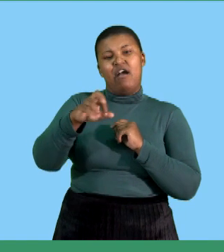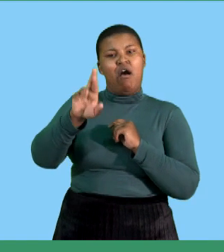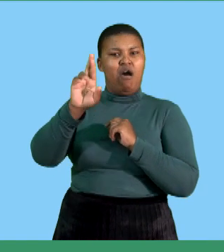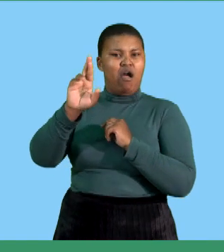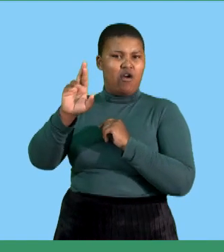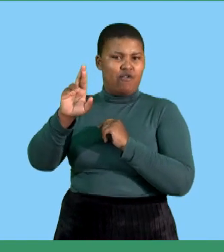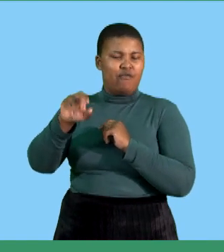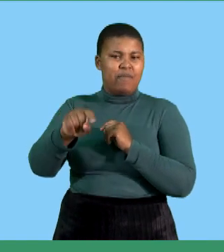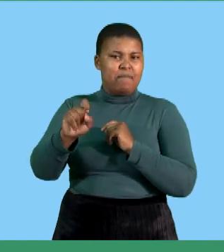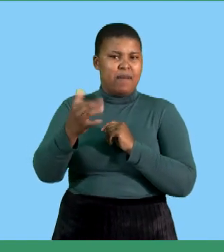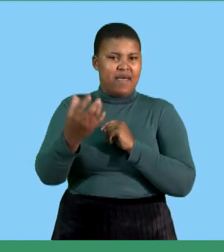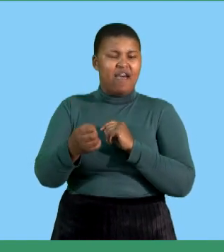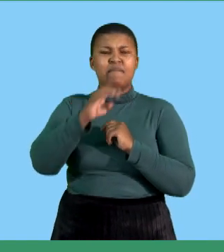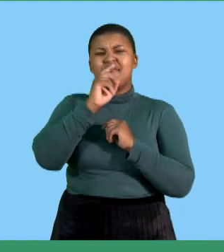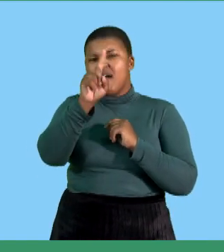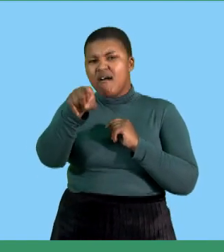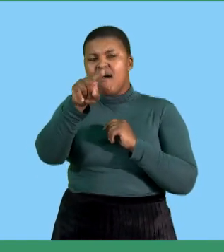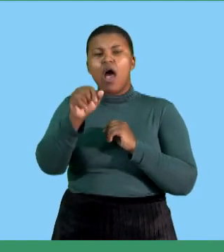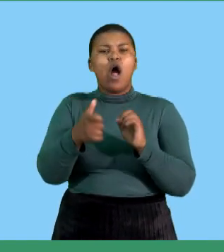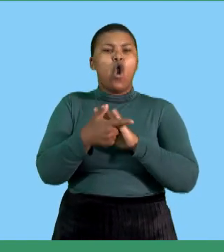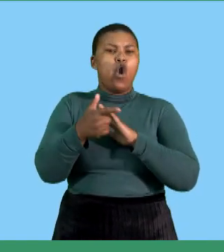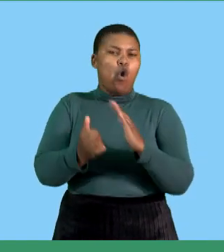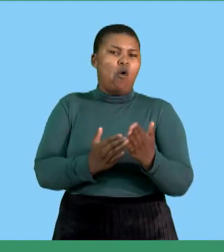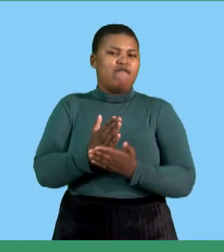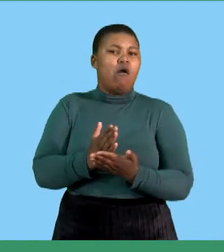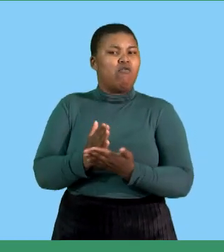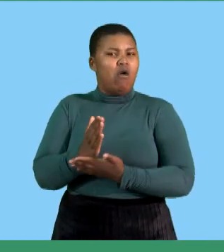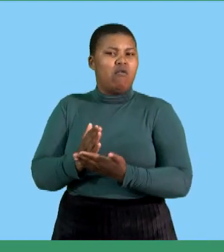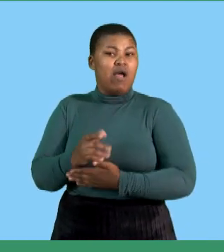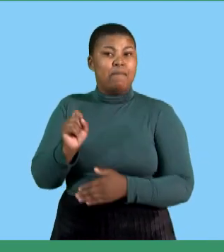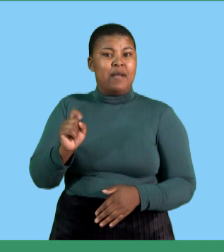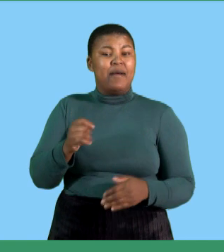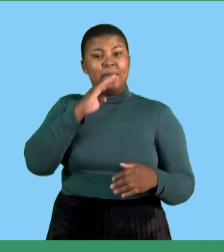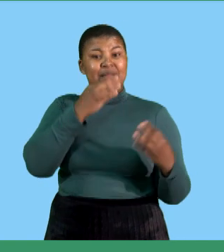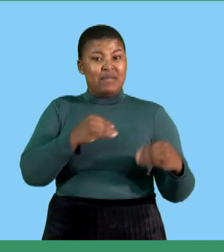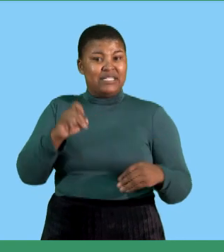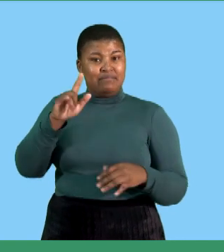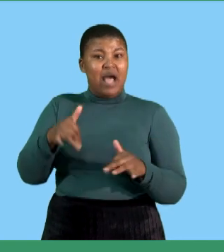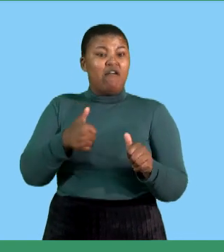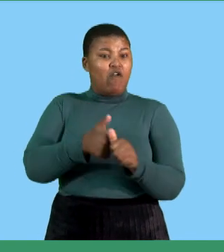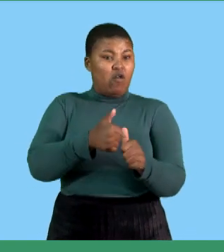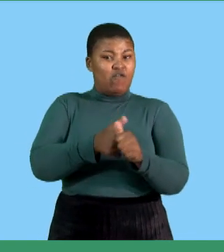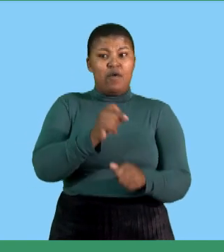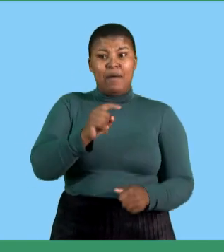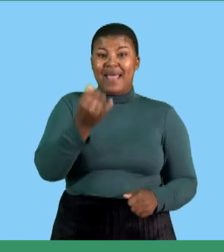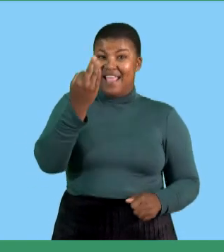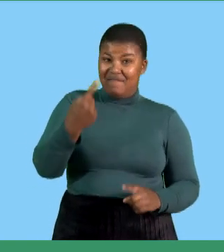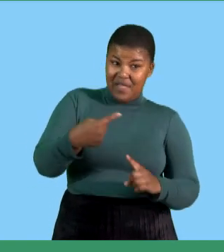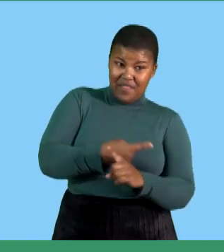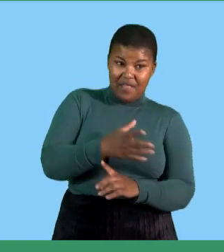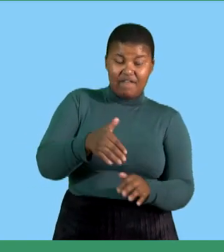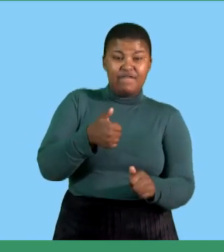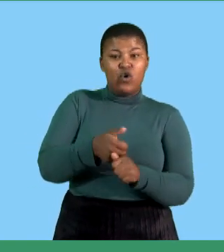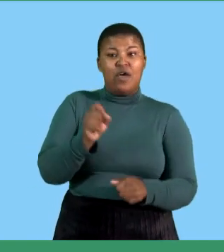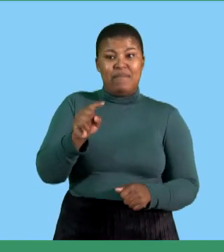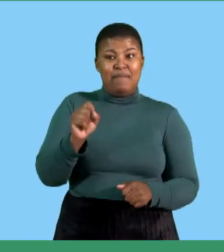these are all the legal requirements that as a business we should comply with, because if we are not compliant with this, then there